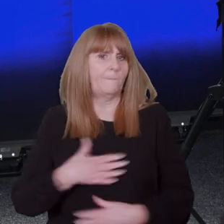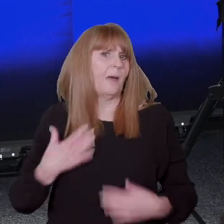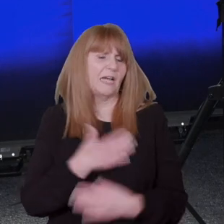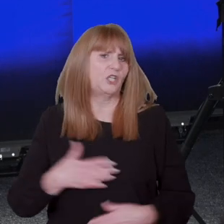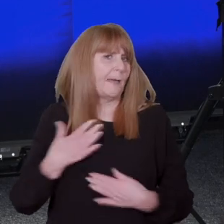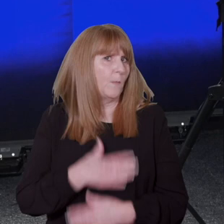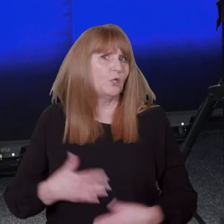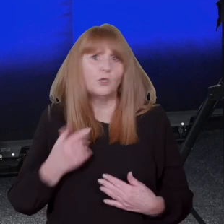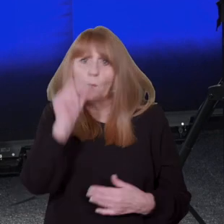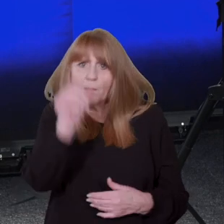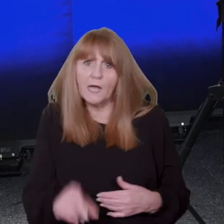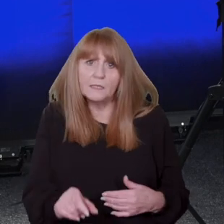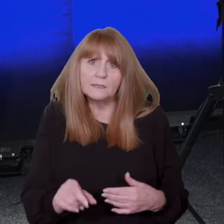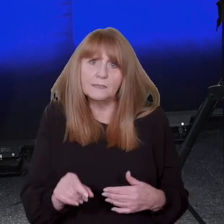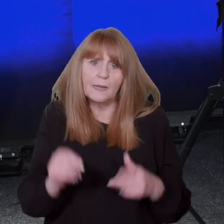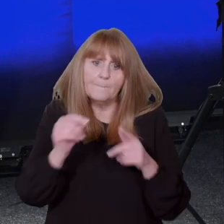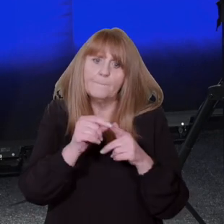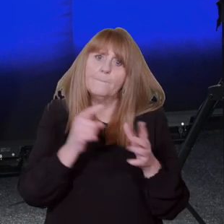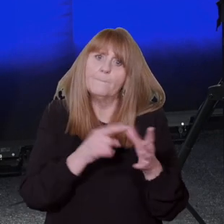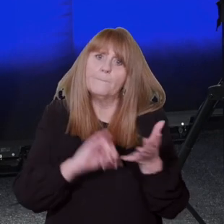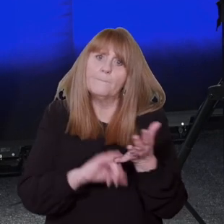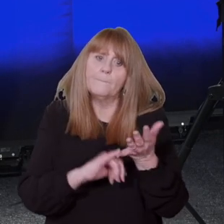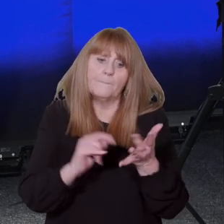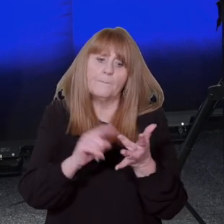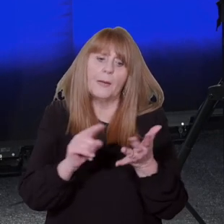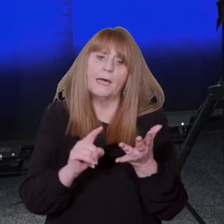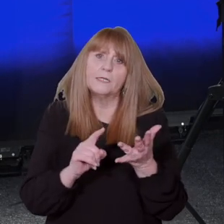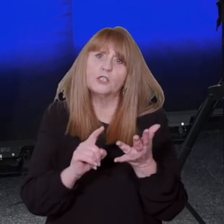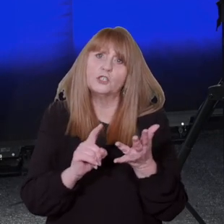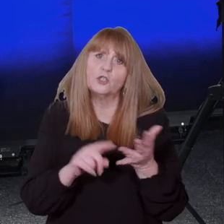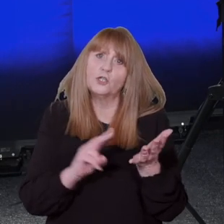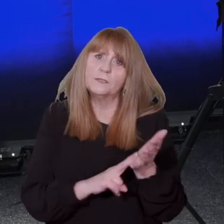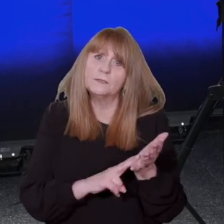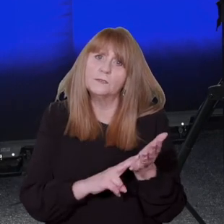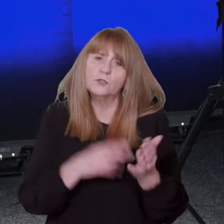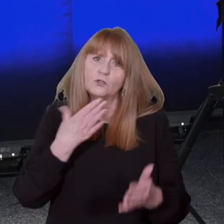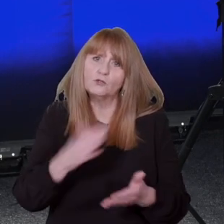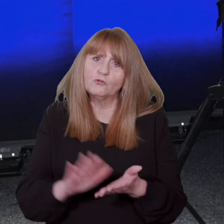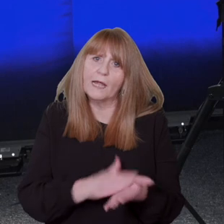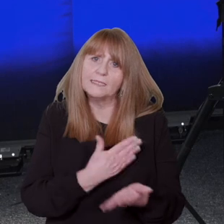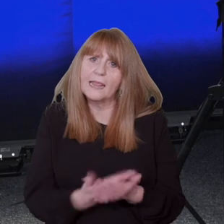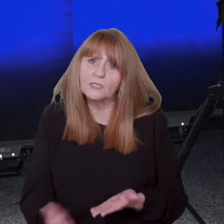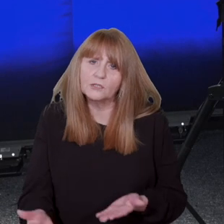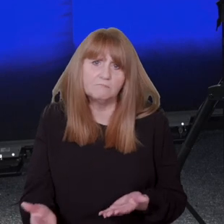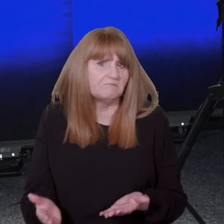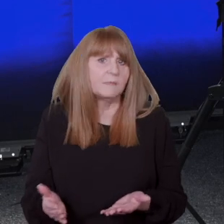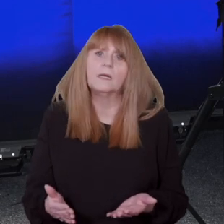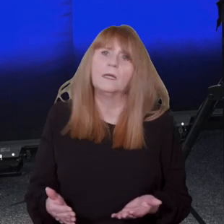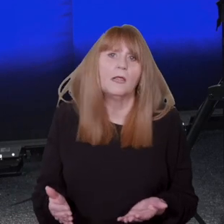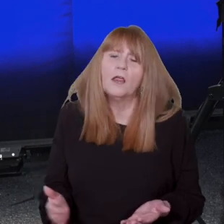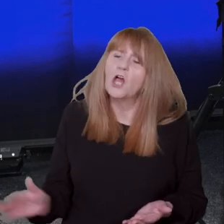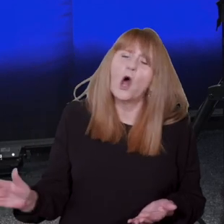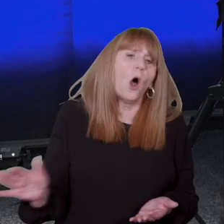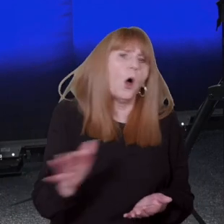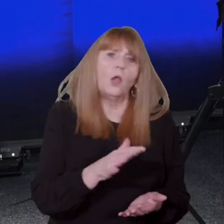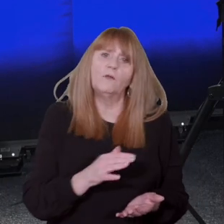emotional person, dip into the Passion Translation. All of these translations help you to understand the heart of God